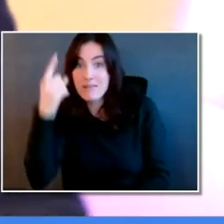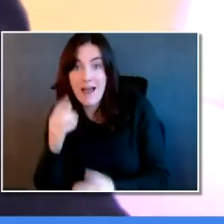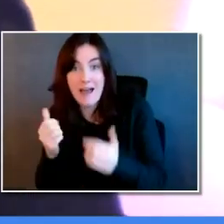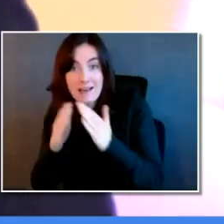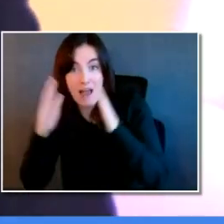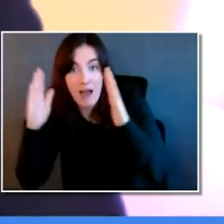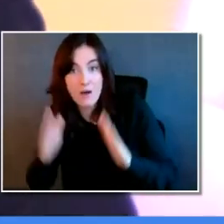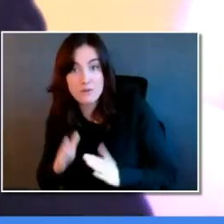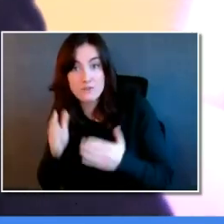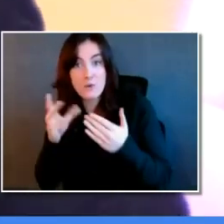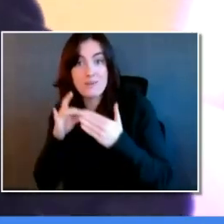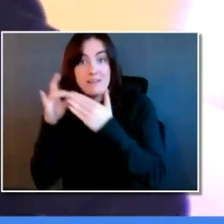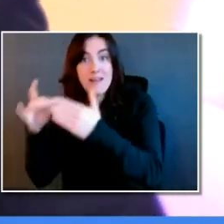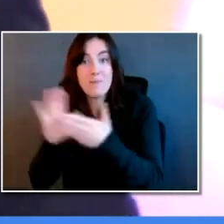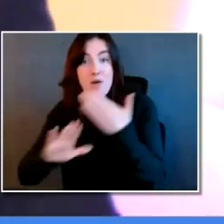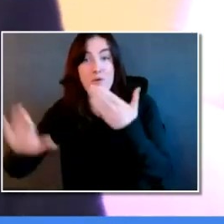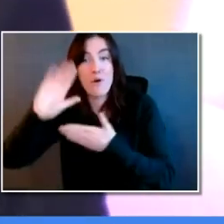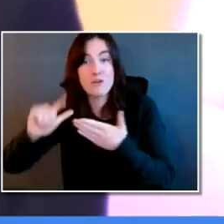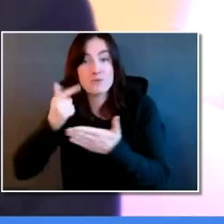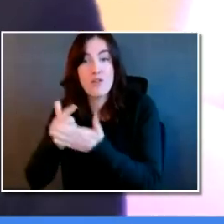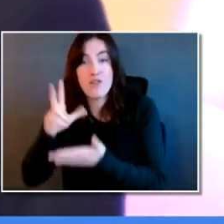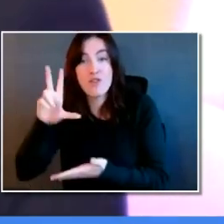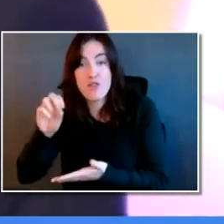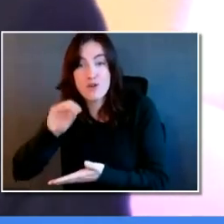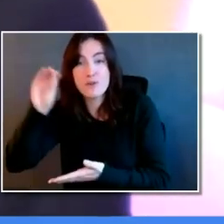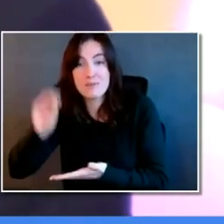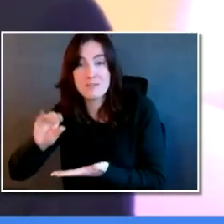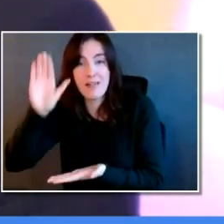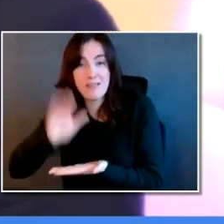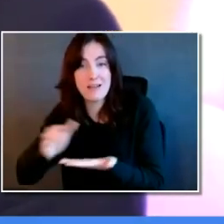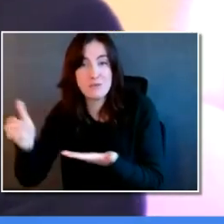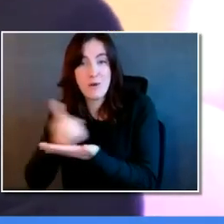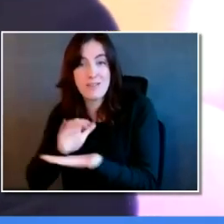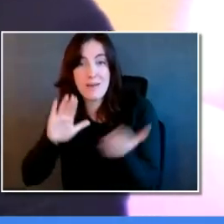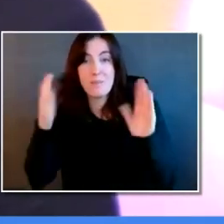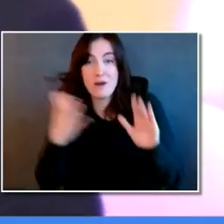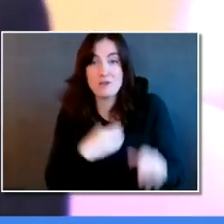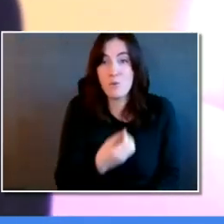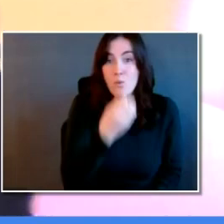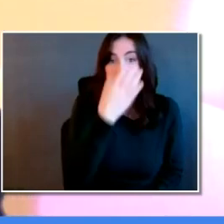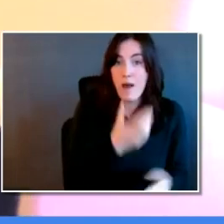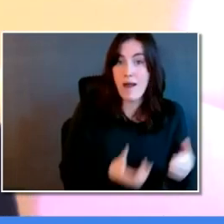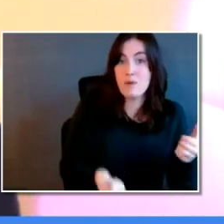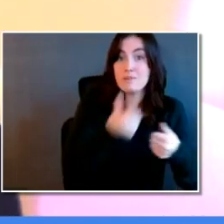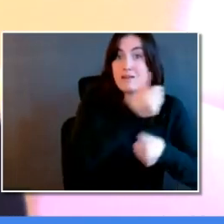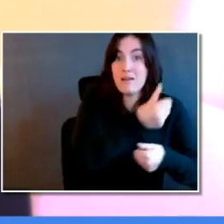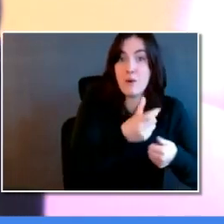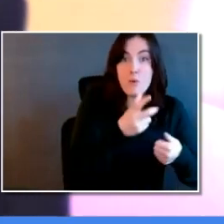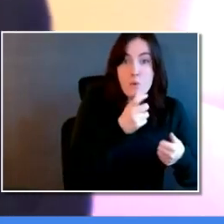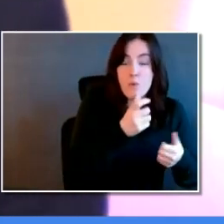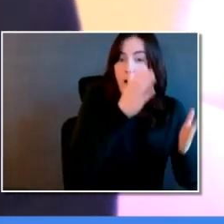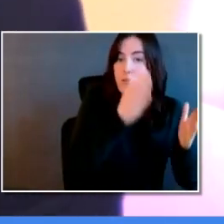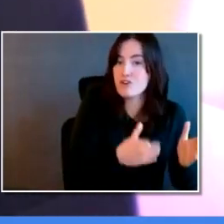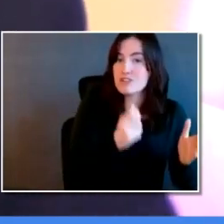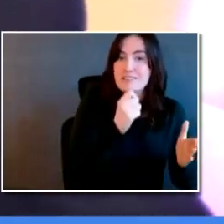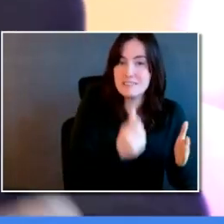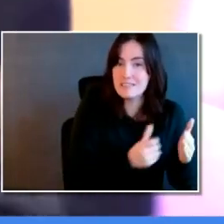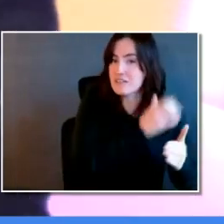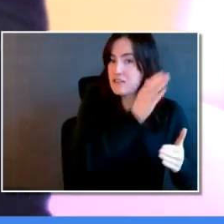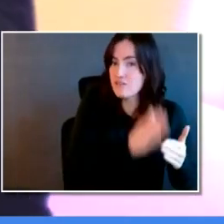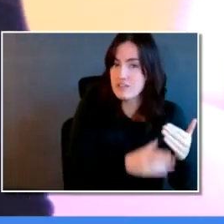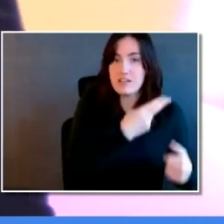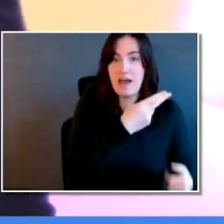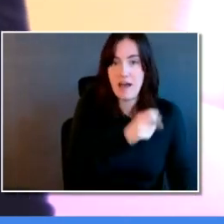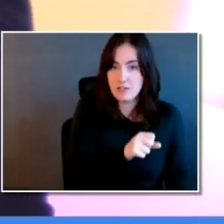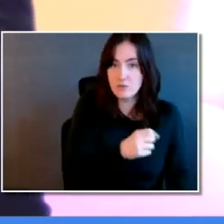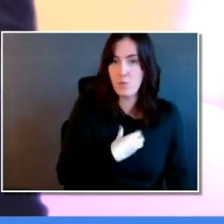college graduate, 30% less wealth on average than white households headed by somebody that did not finish high school. That is because of